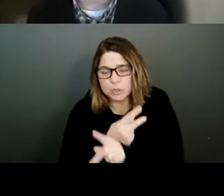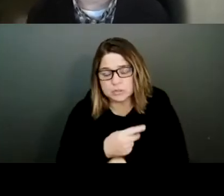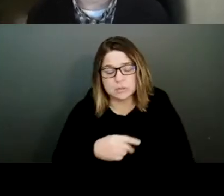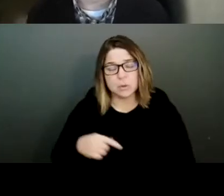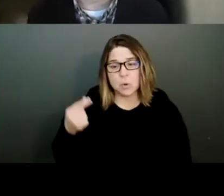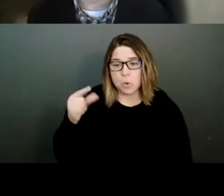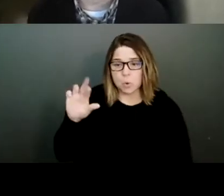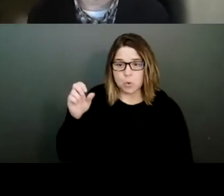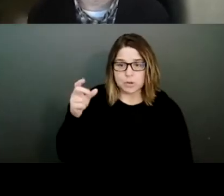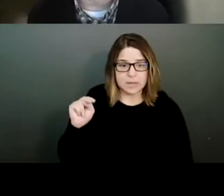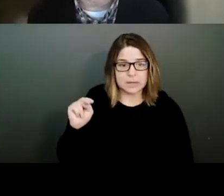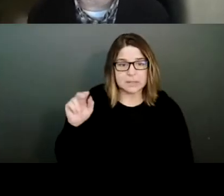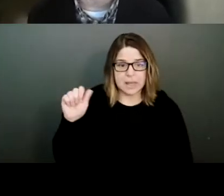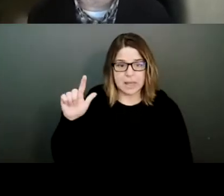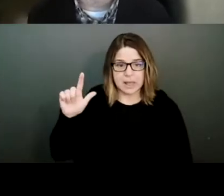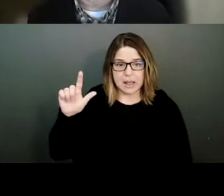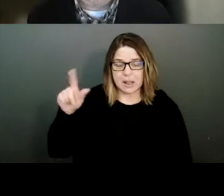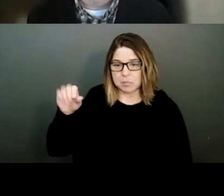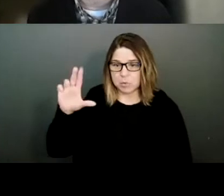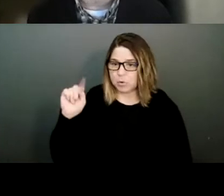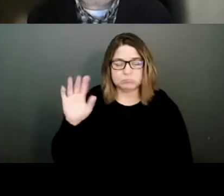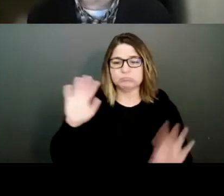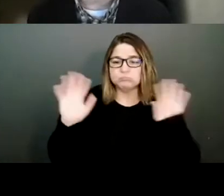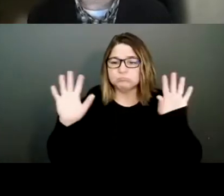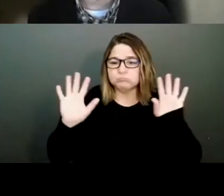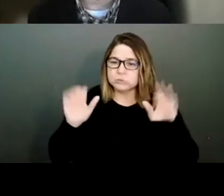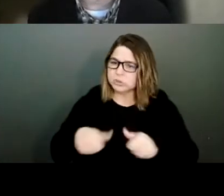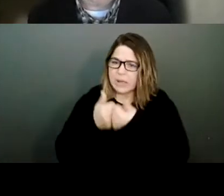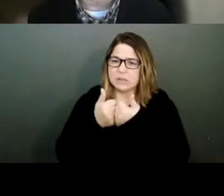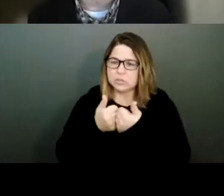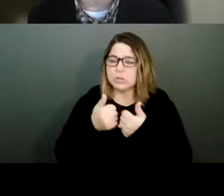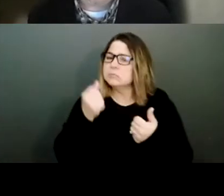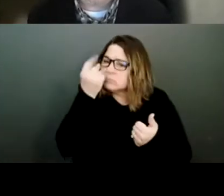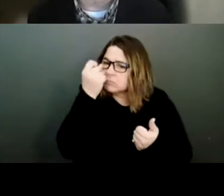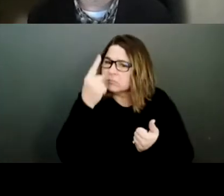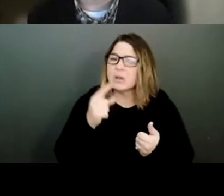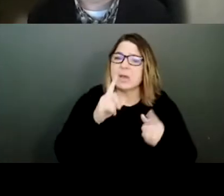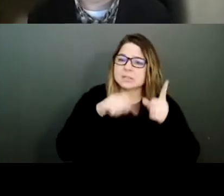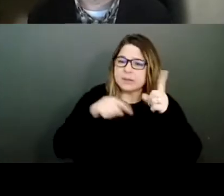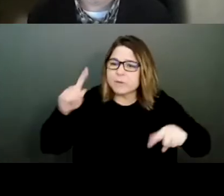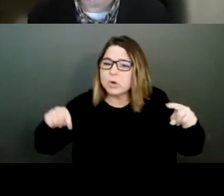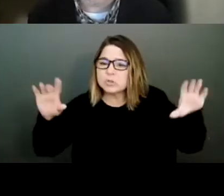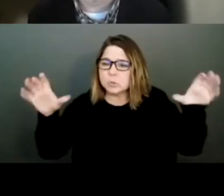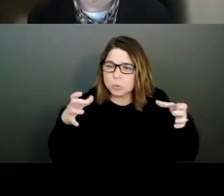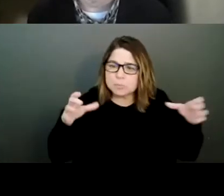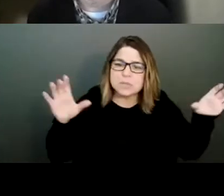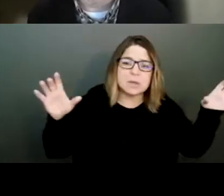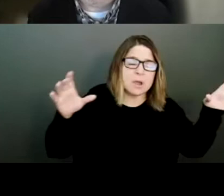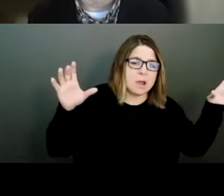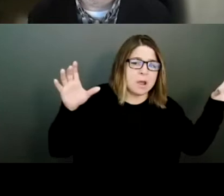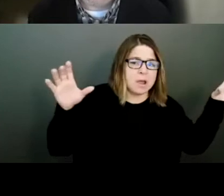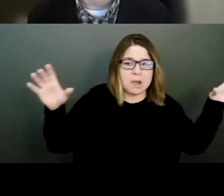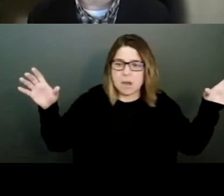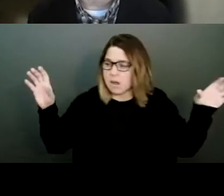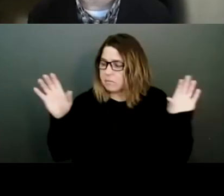these beliefs by flipping the narrative, that in fact, bringing together diverse groups increases group